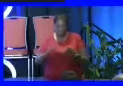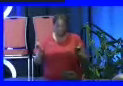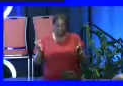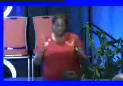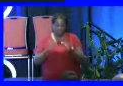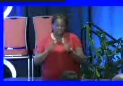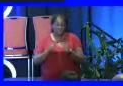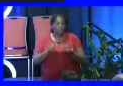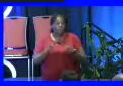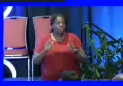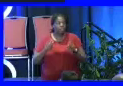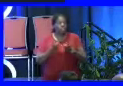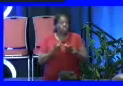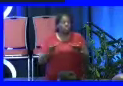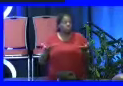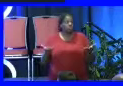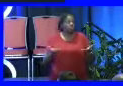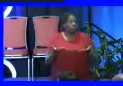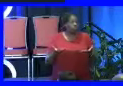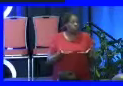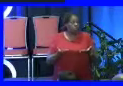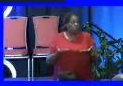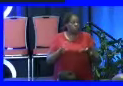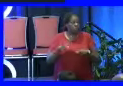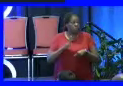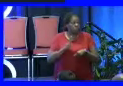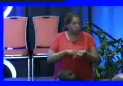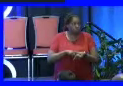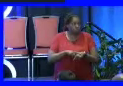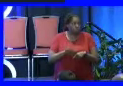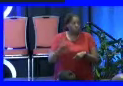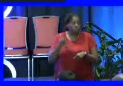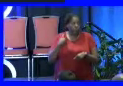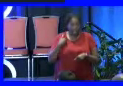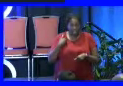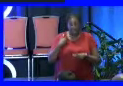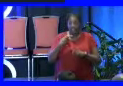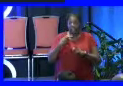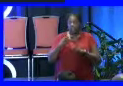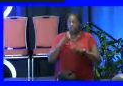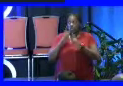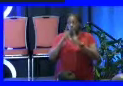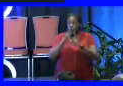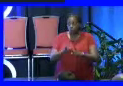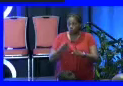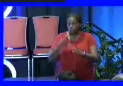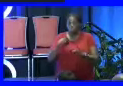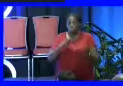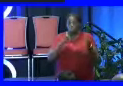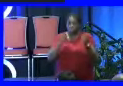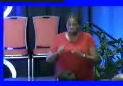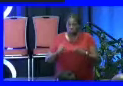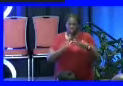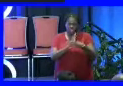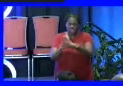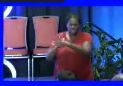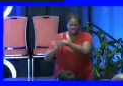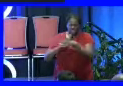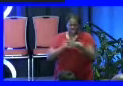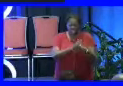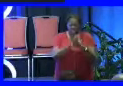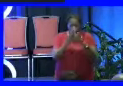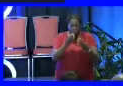were the challenges were, of course, like we have like a big lofty goal to do like this robust data sharing across